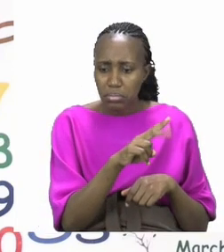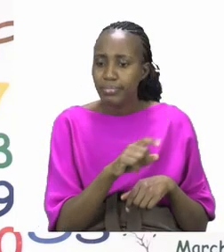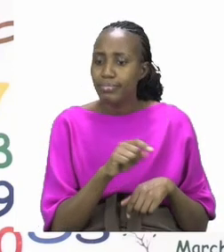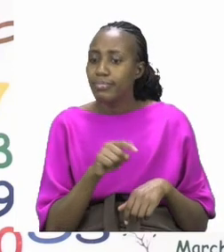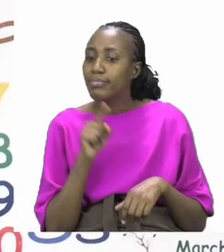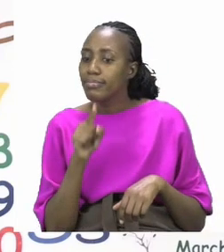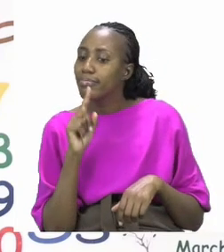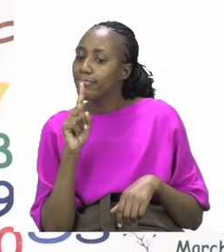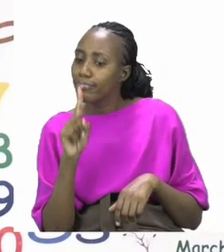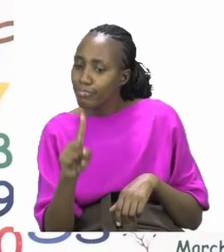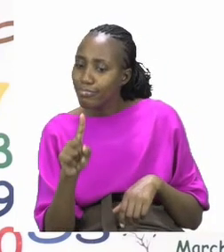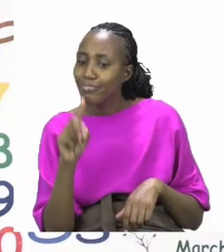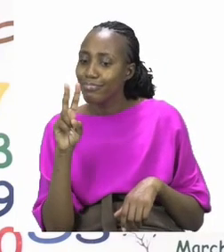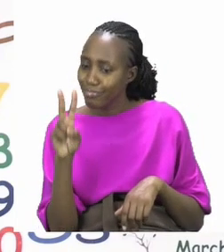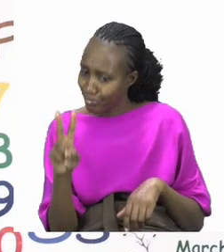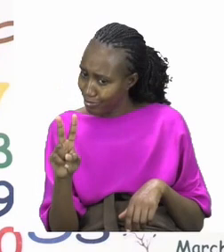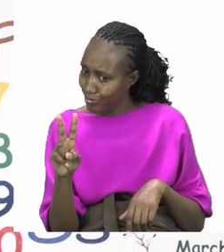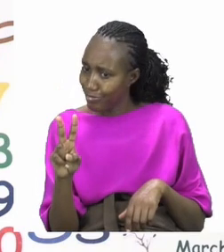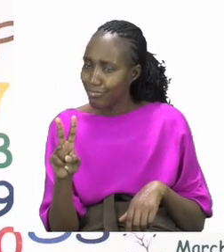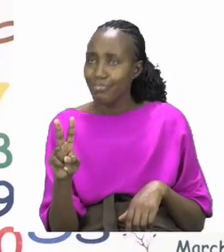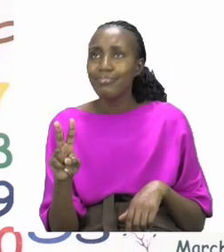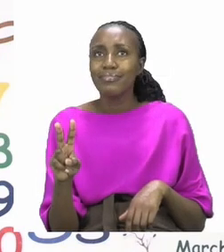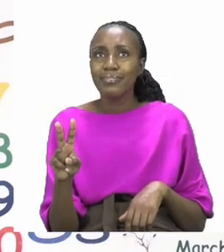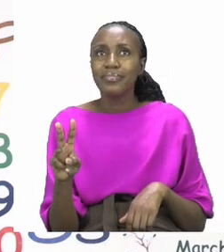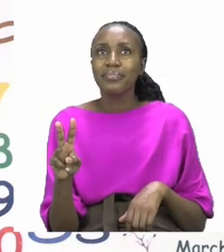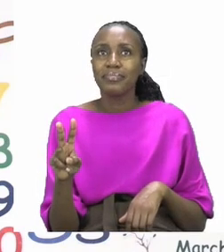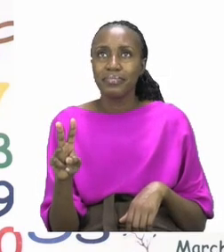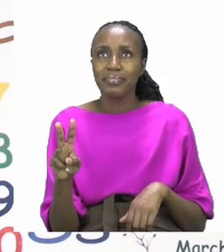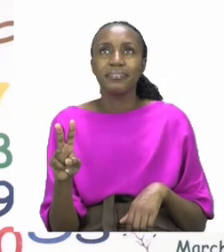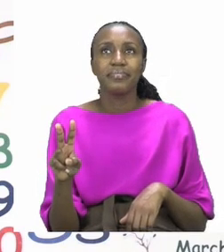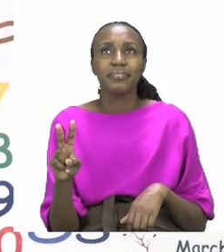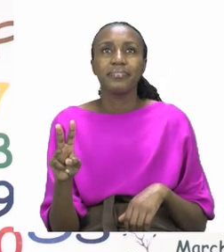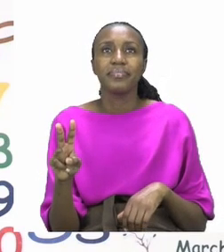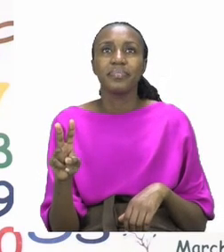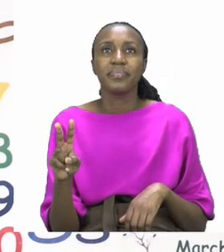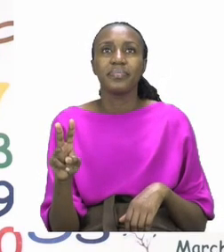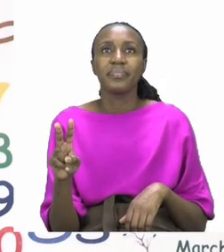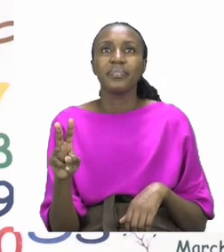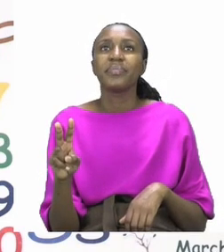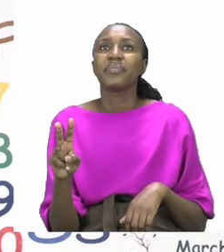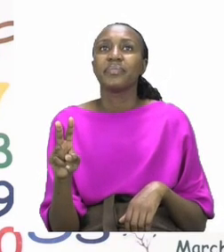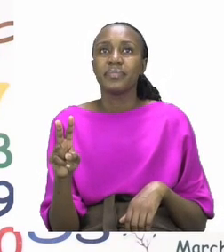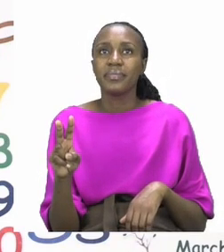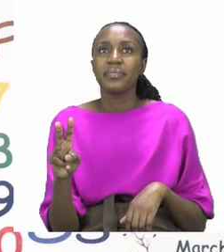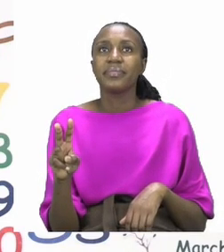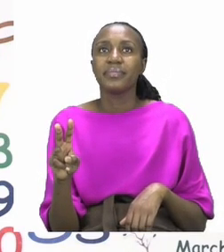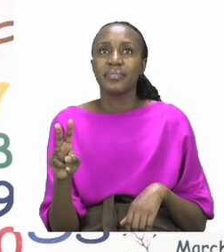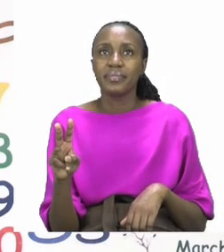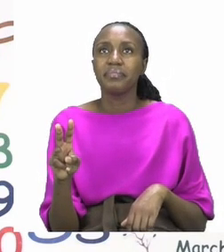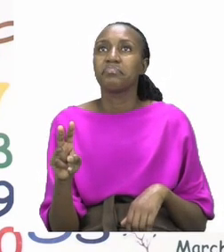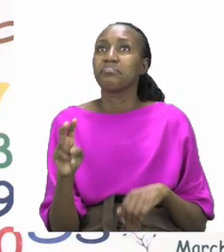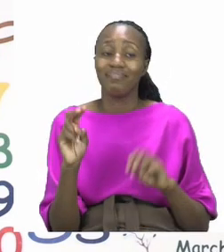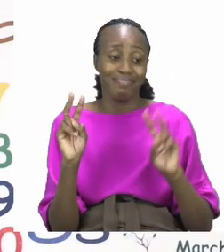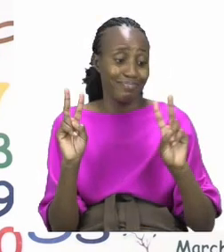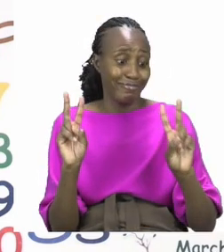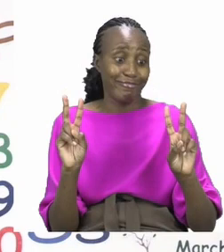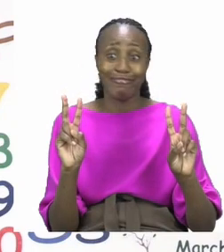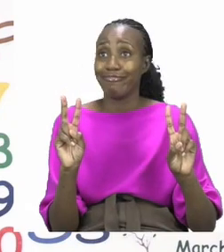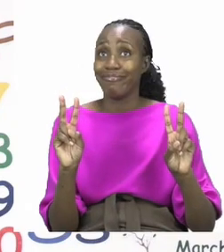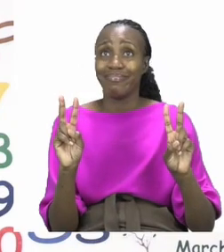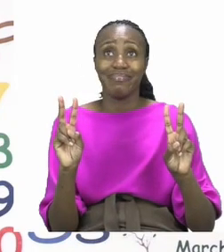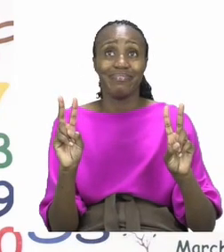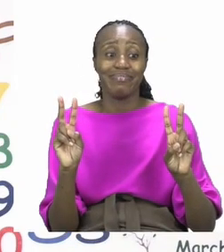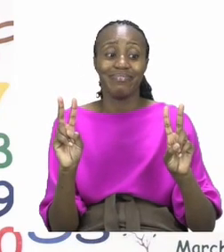2. This friend has 2. 1, 2. This friend also has 2.